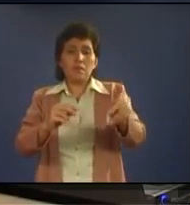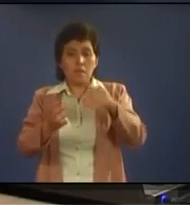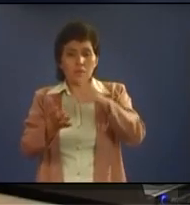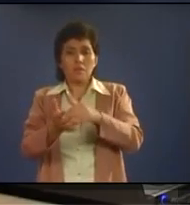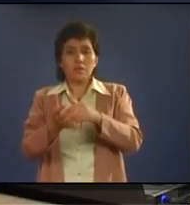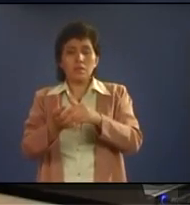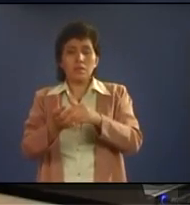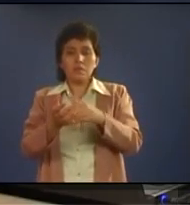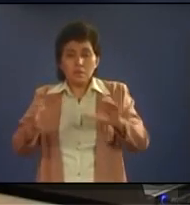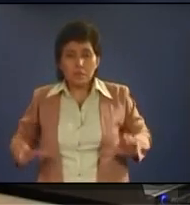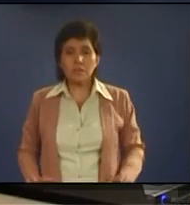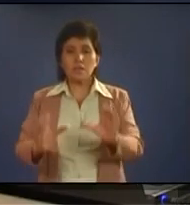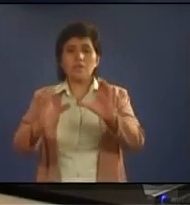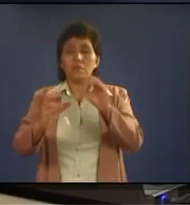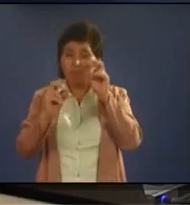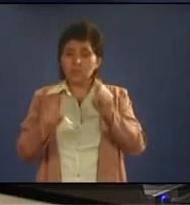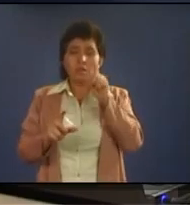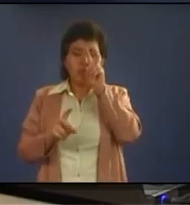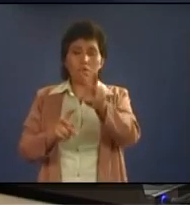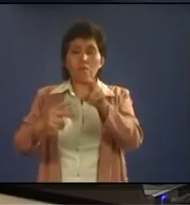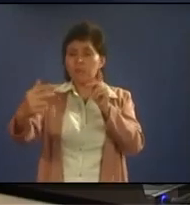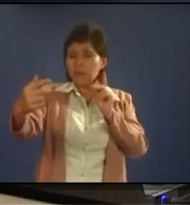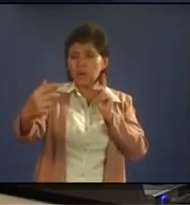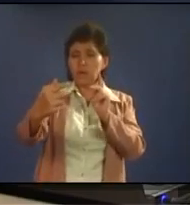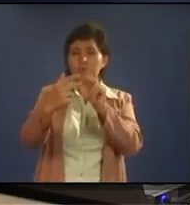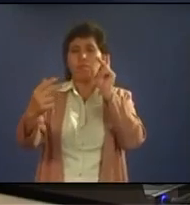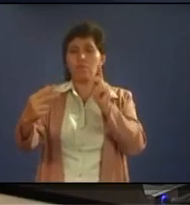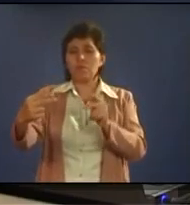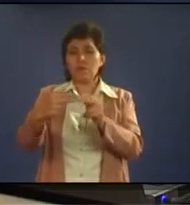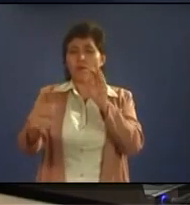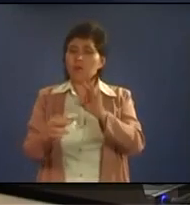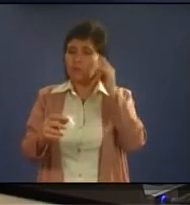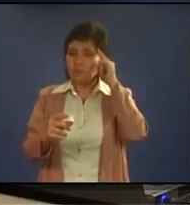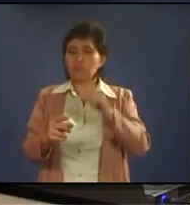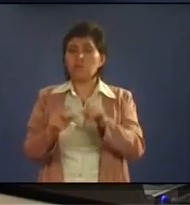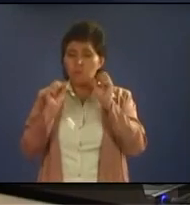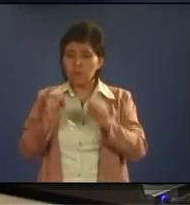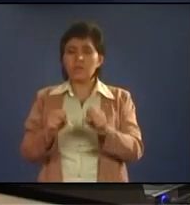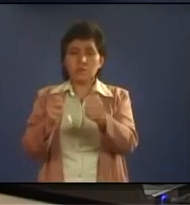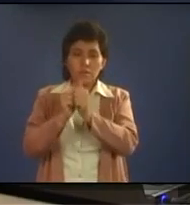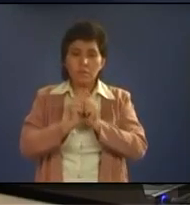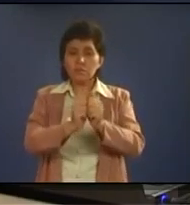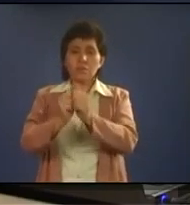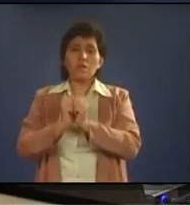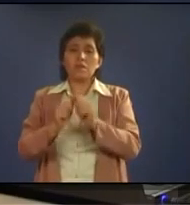to look at the context itself again. I mean, if you are really a great runner, I mean, if you're